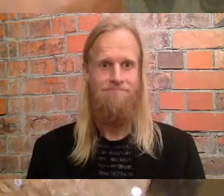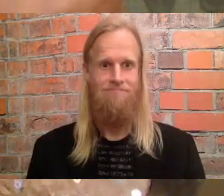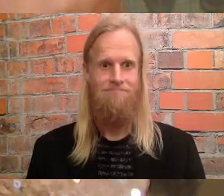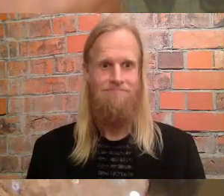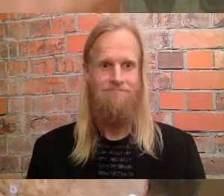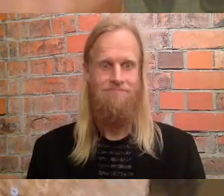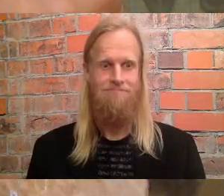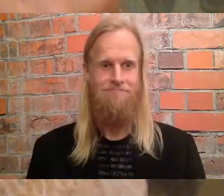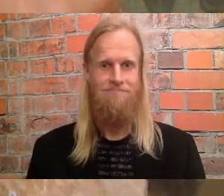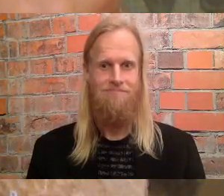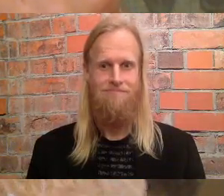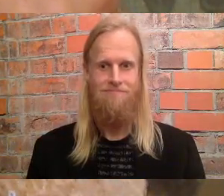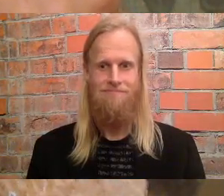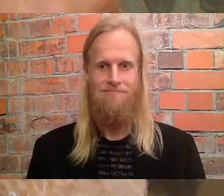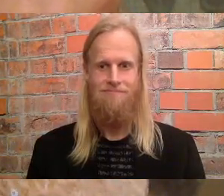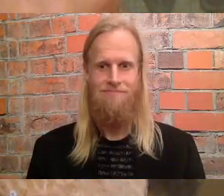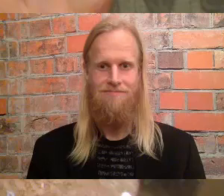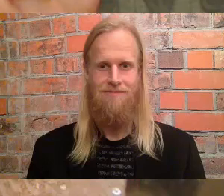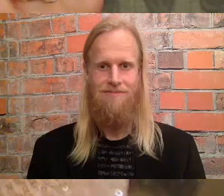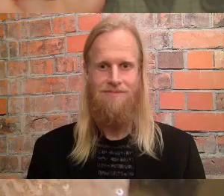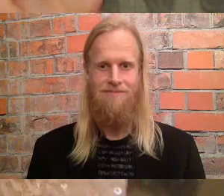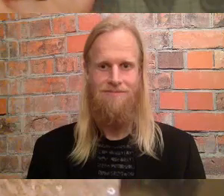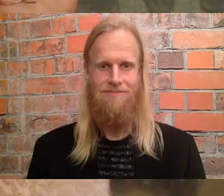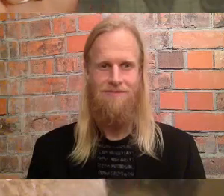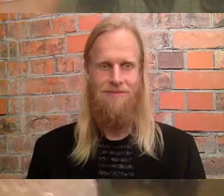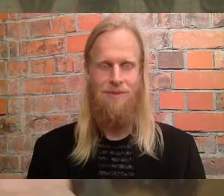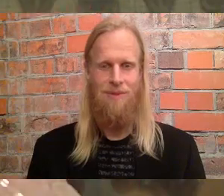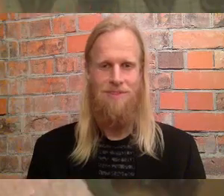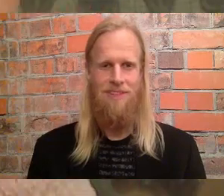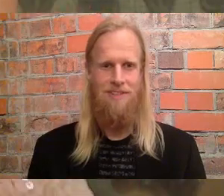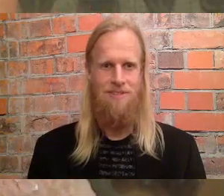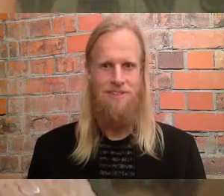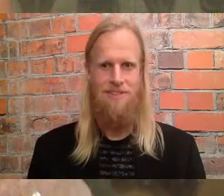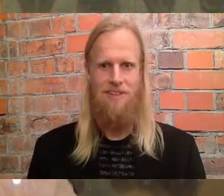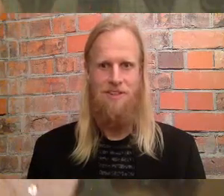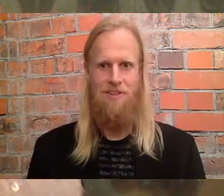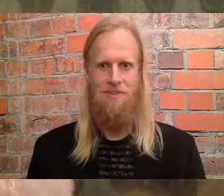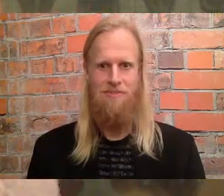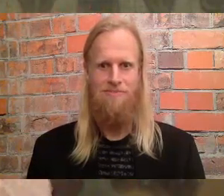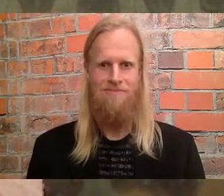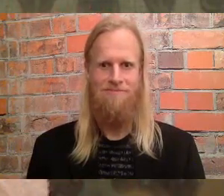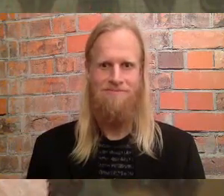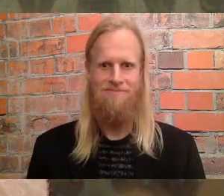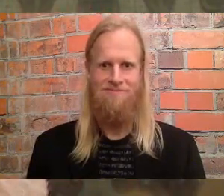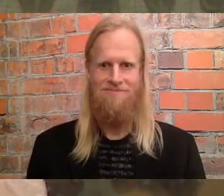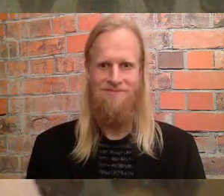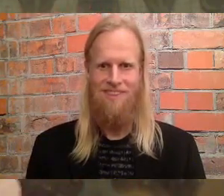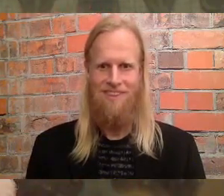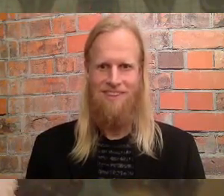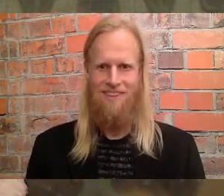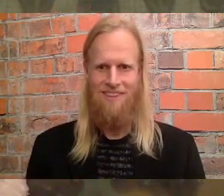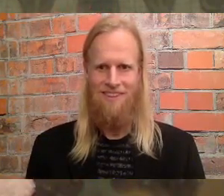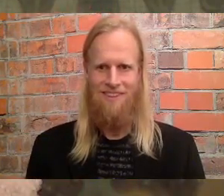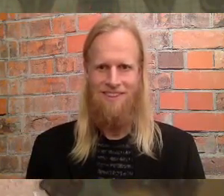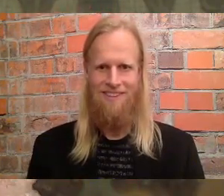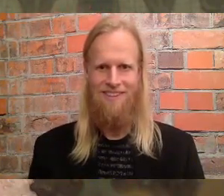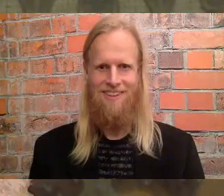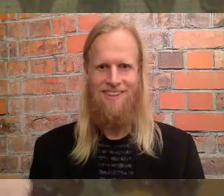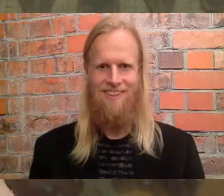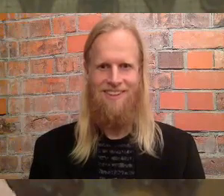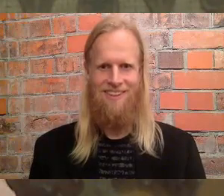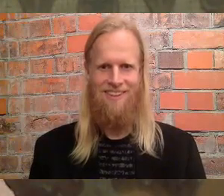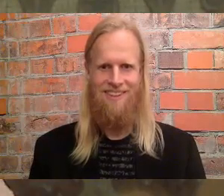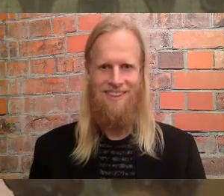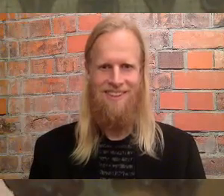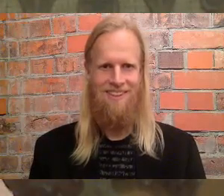just to whoever I randomly see in this moment. Noreen in Australia, she says, I want to